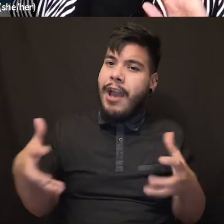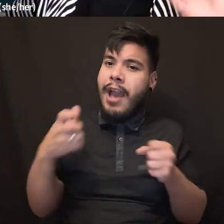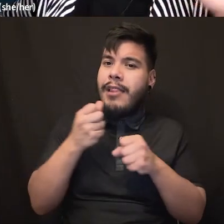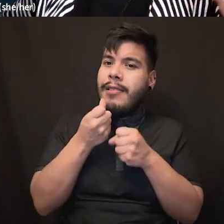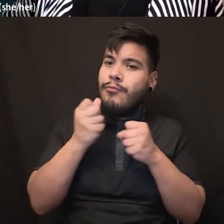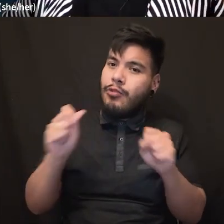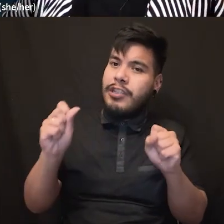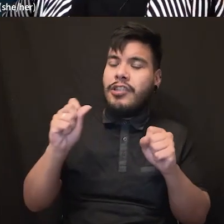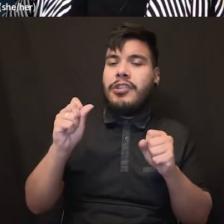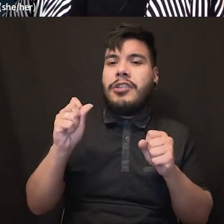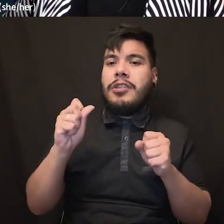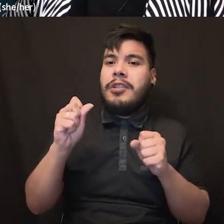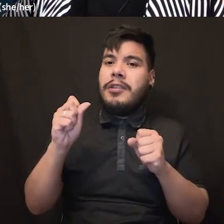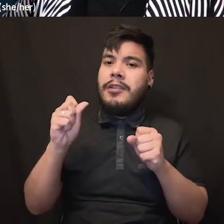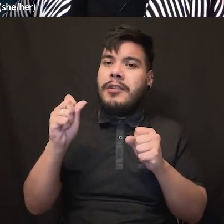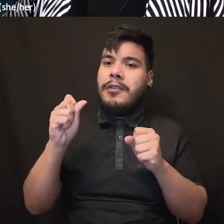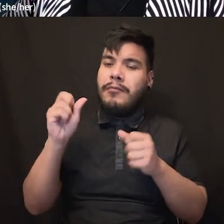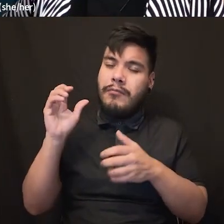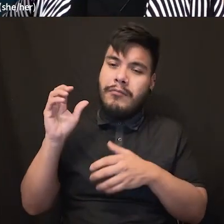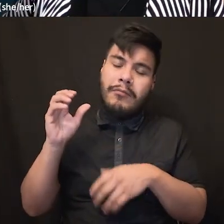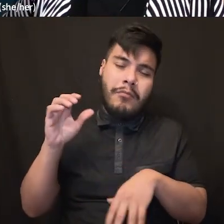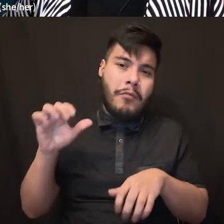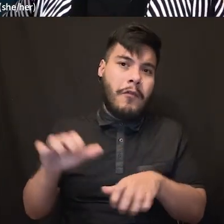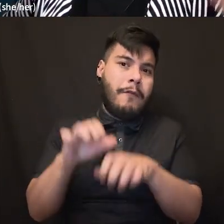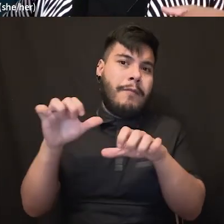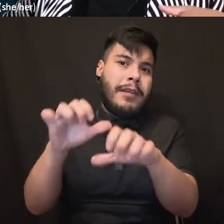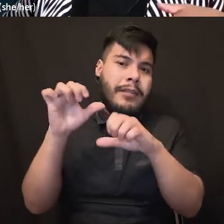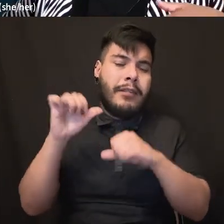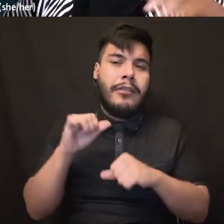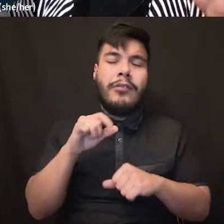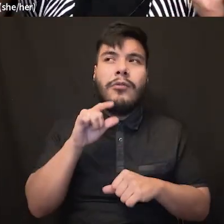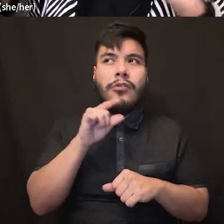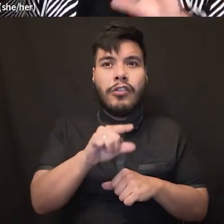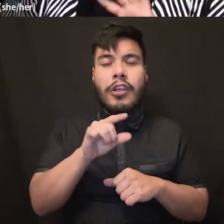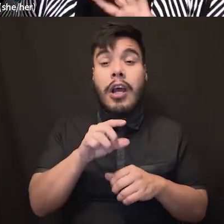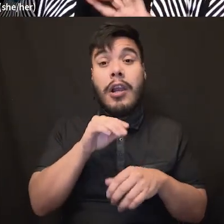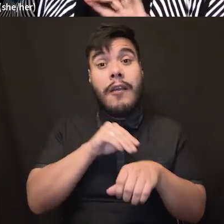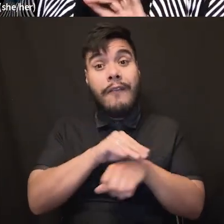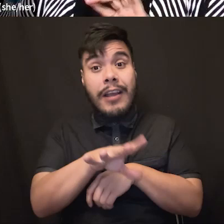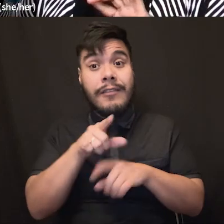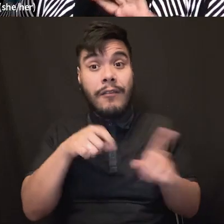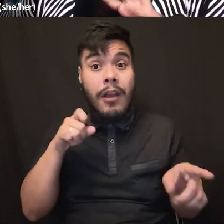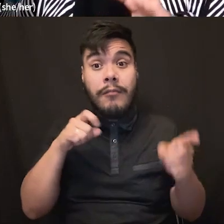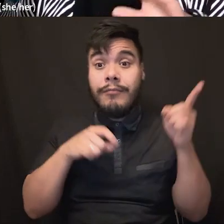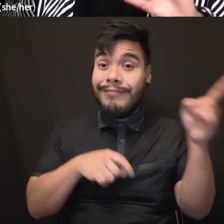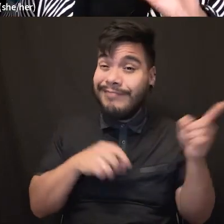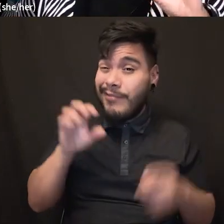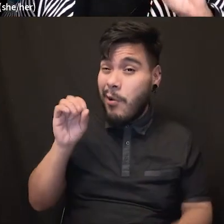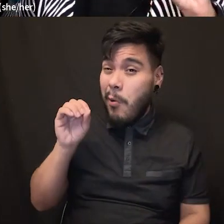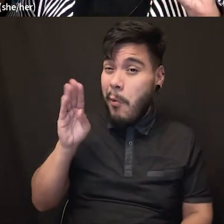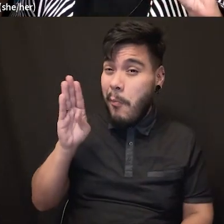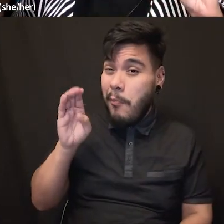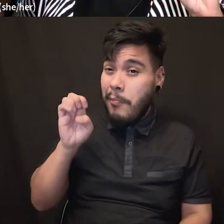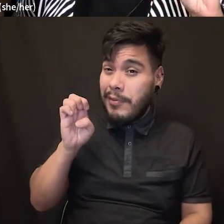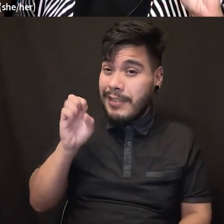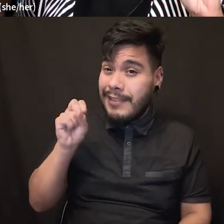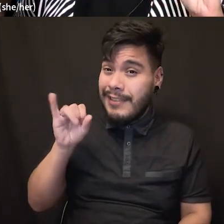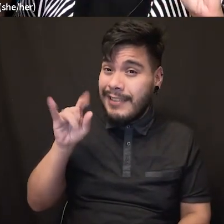the fat liberation movement. And so she got advice from an obesity organization,